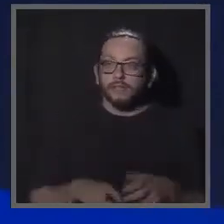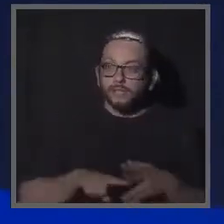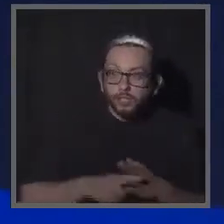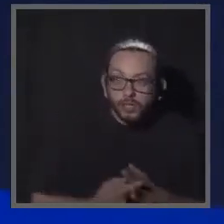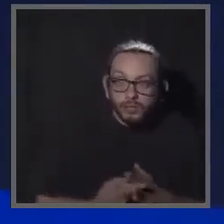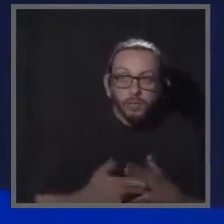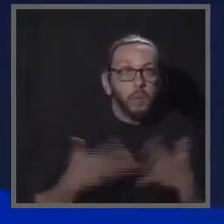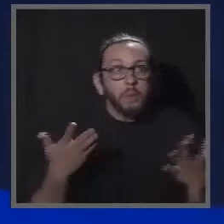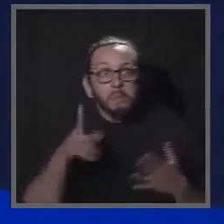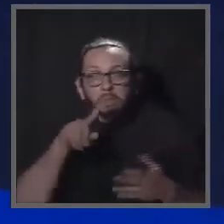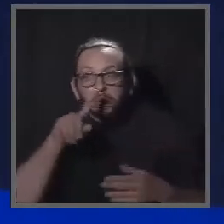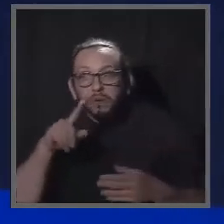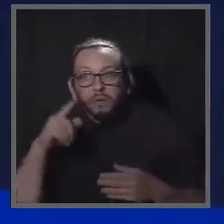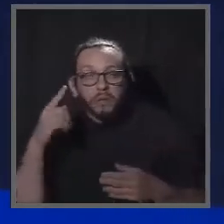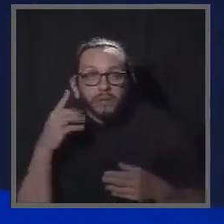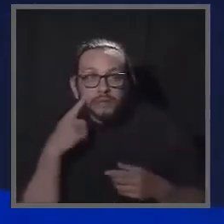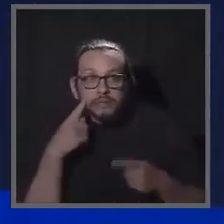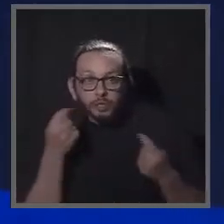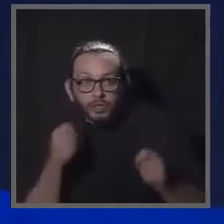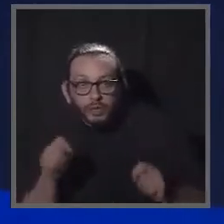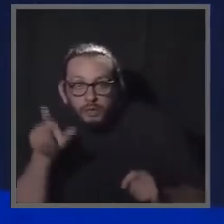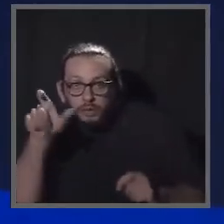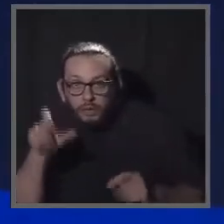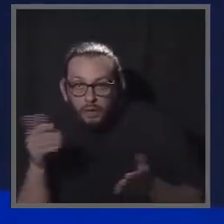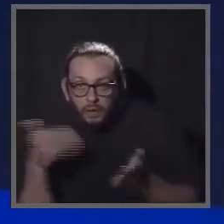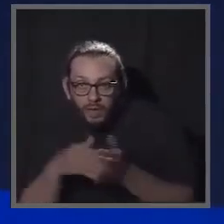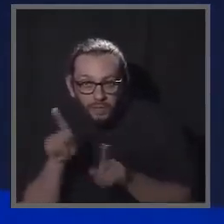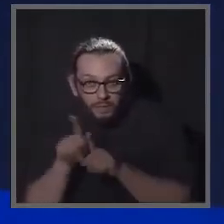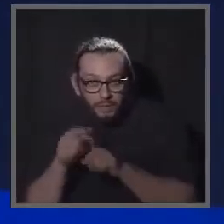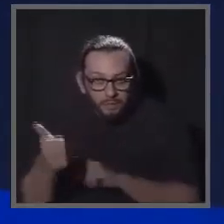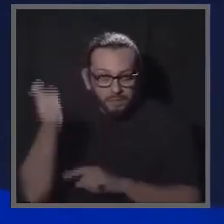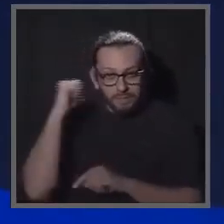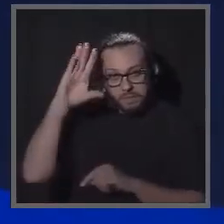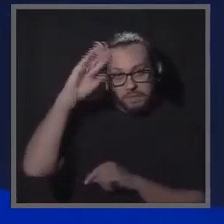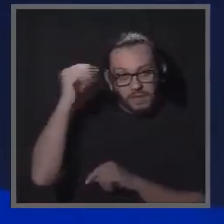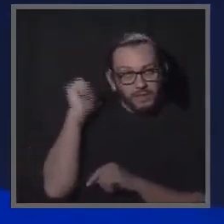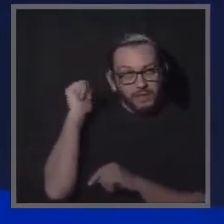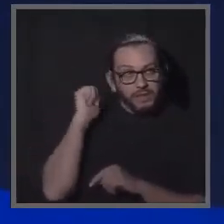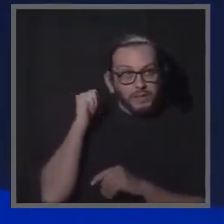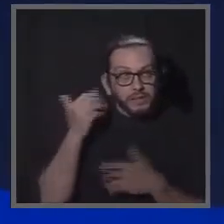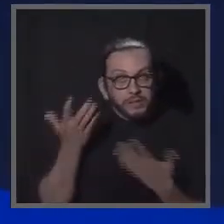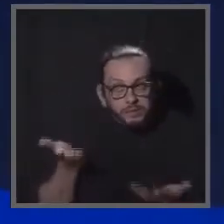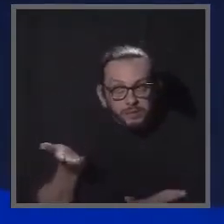again having Jonathan on stage with us?